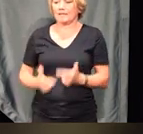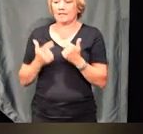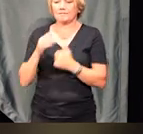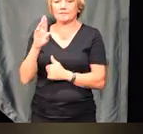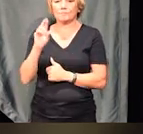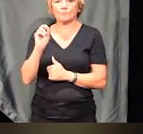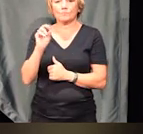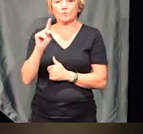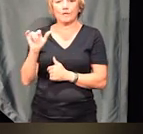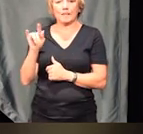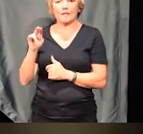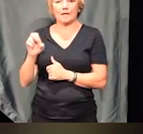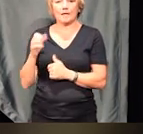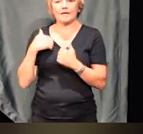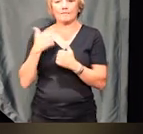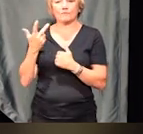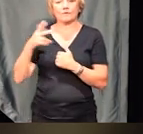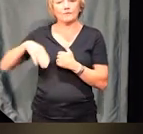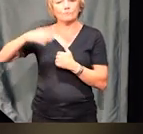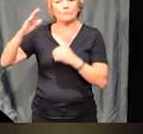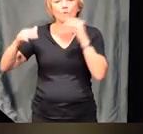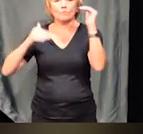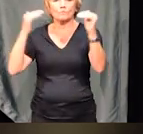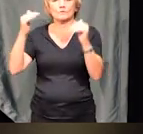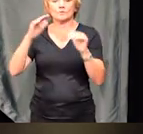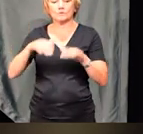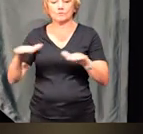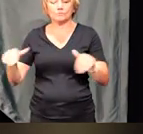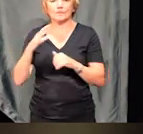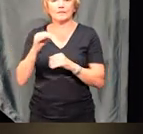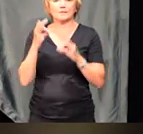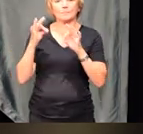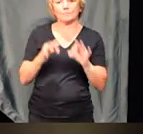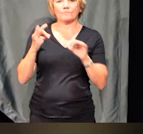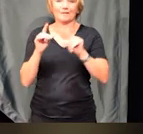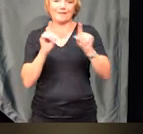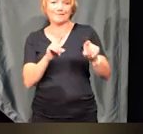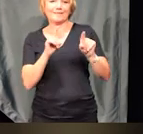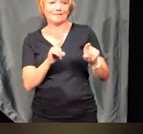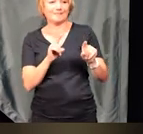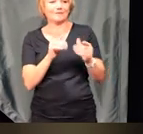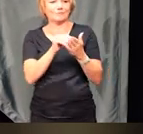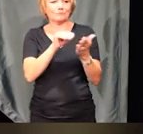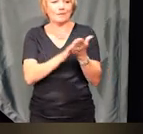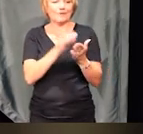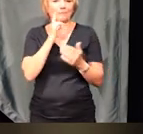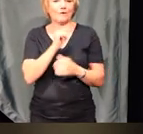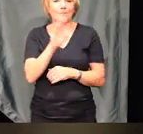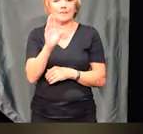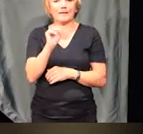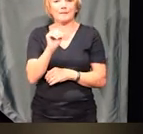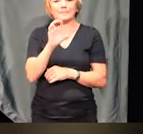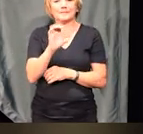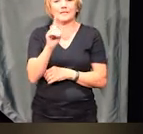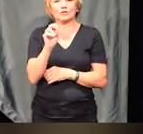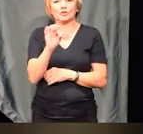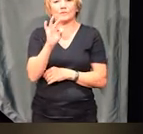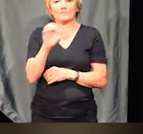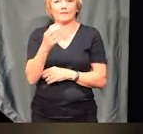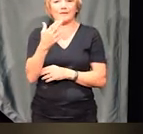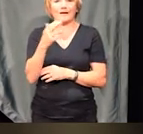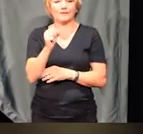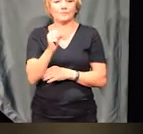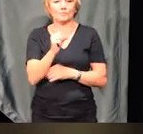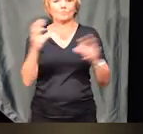grown children. She has perfect attendance record at BMC Durfee High School reunions, and two of